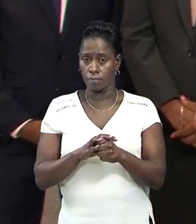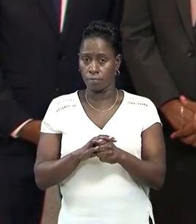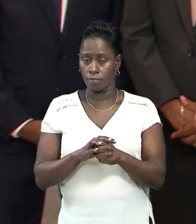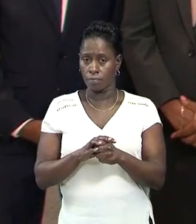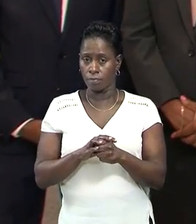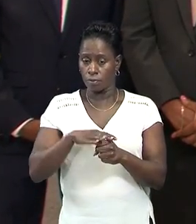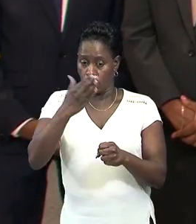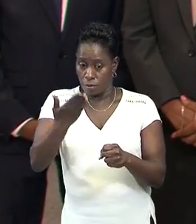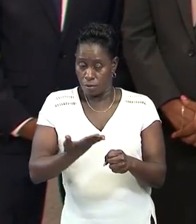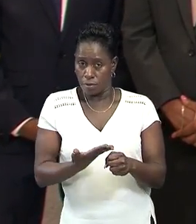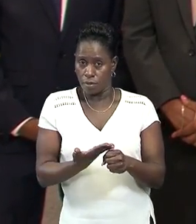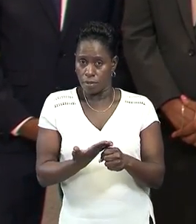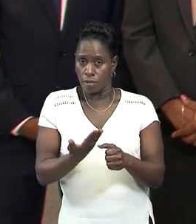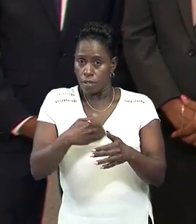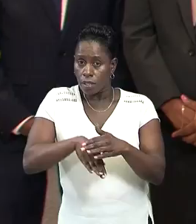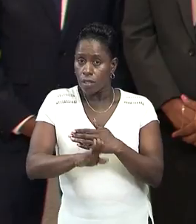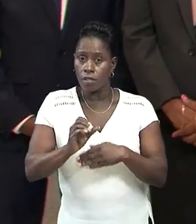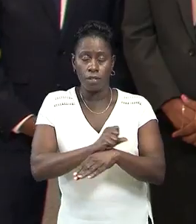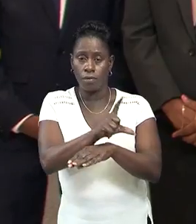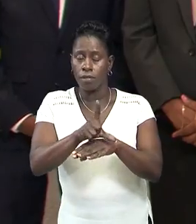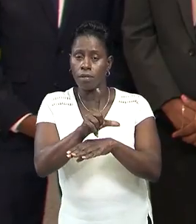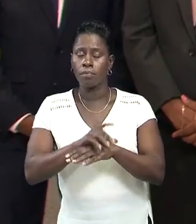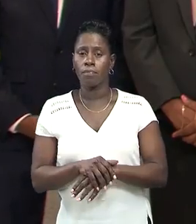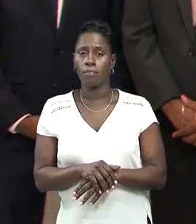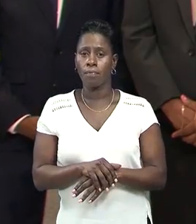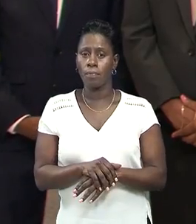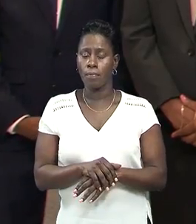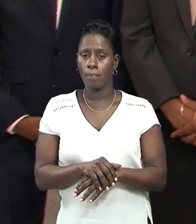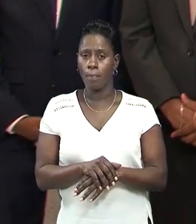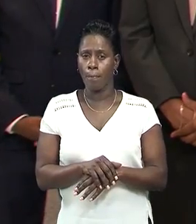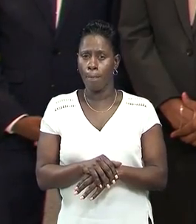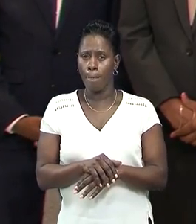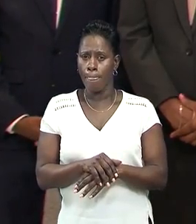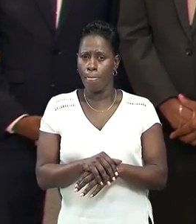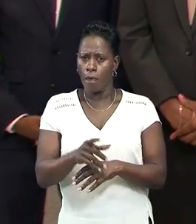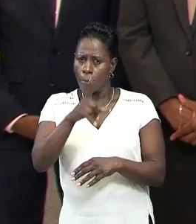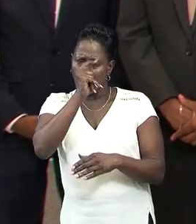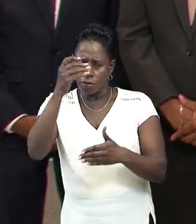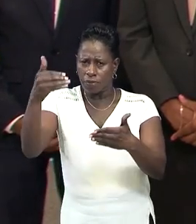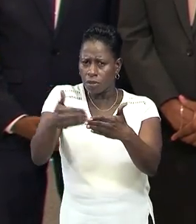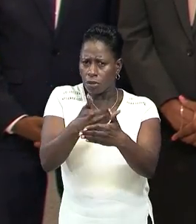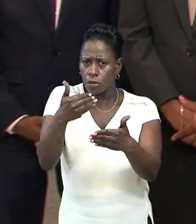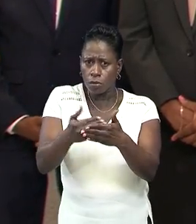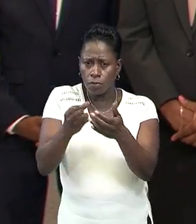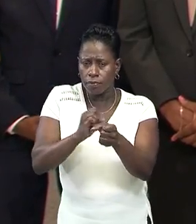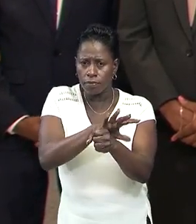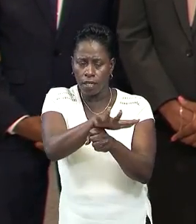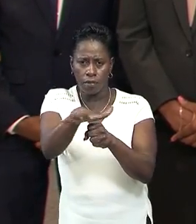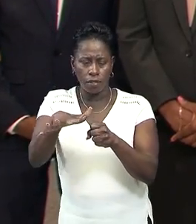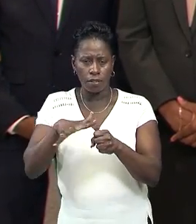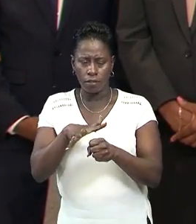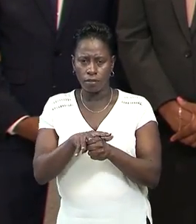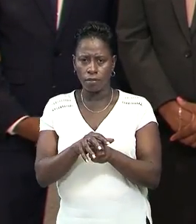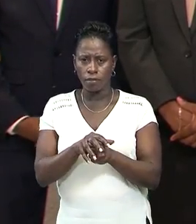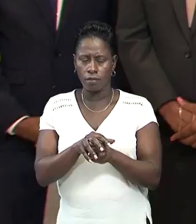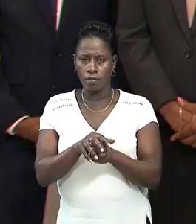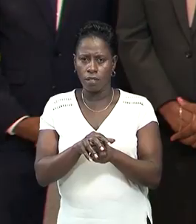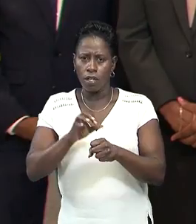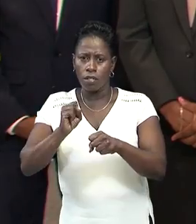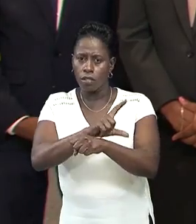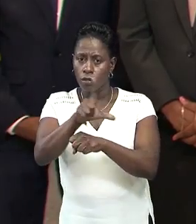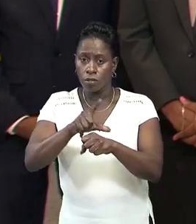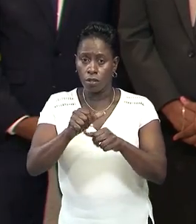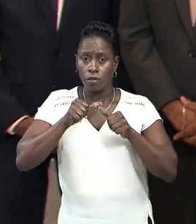being introduced into our country. Due to the novelty of the COVID-19 virus, St.